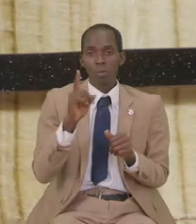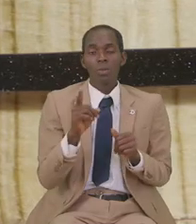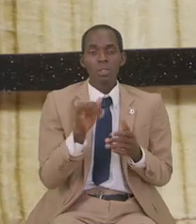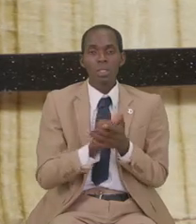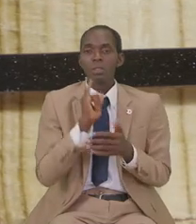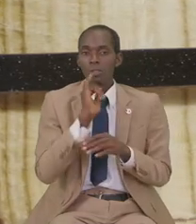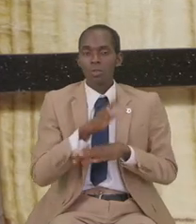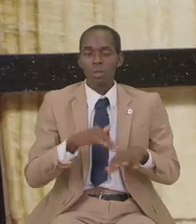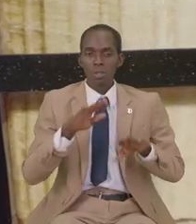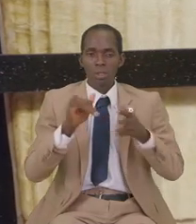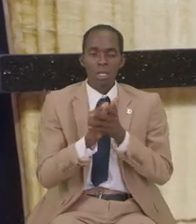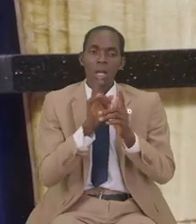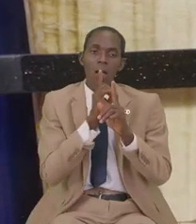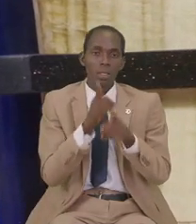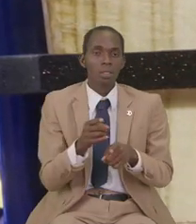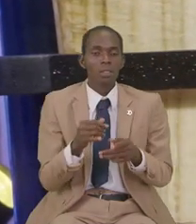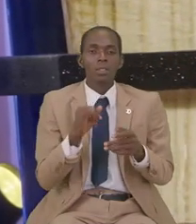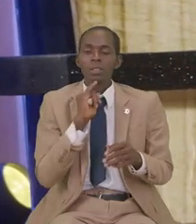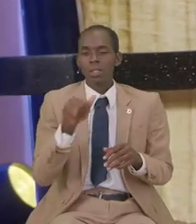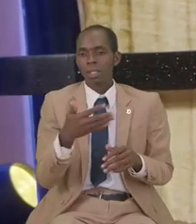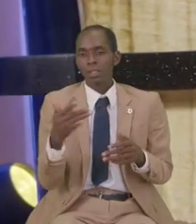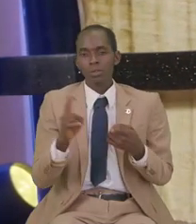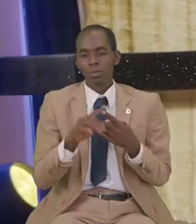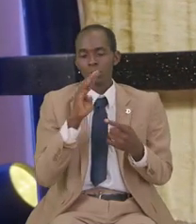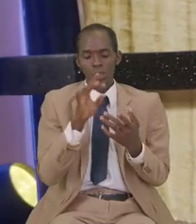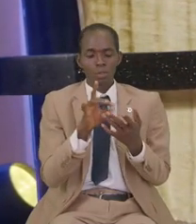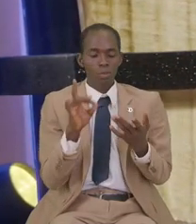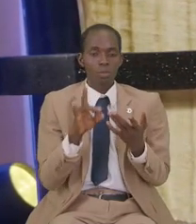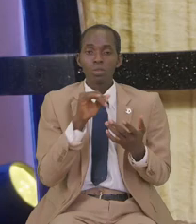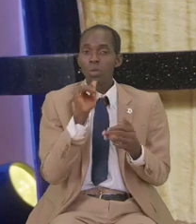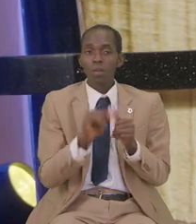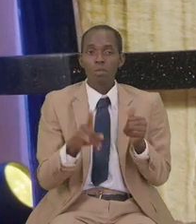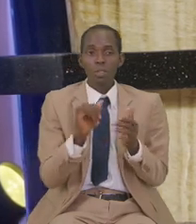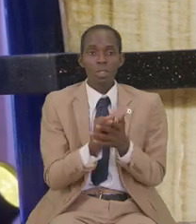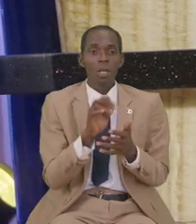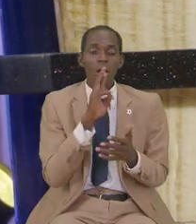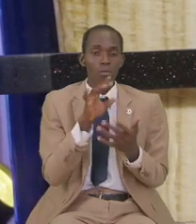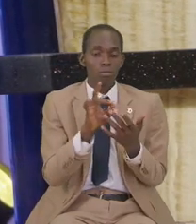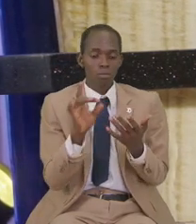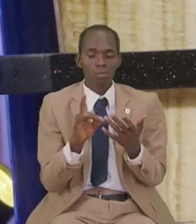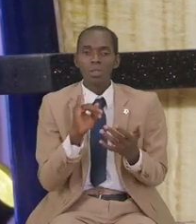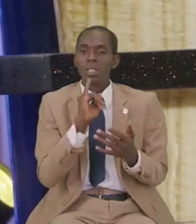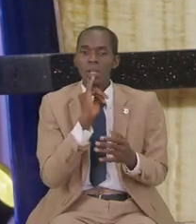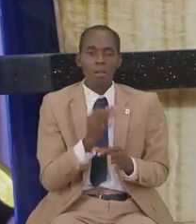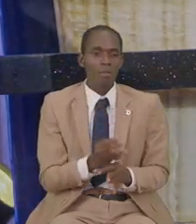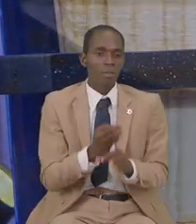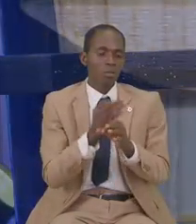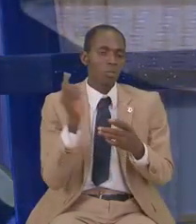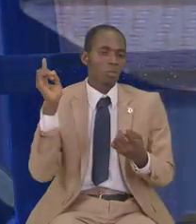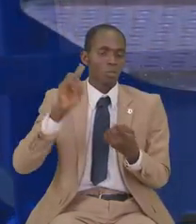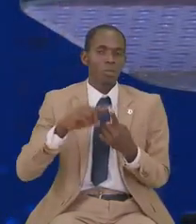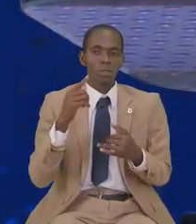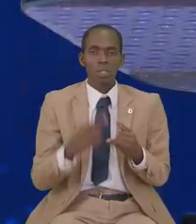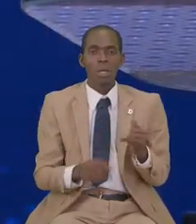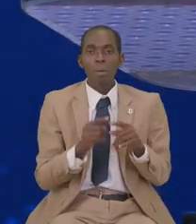responds. And it's one thing to be chosen, not everyone who has been chosen is faithful all the way through.